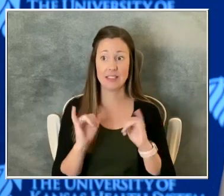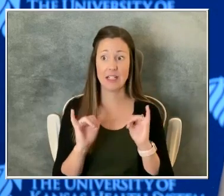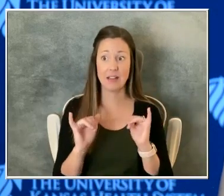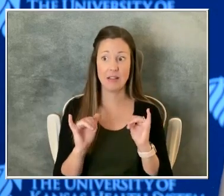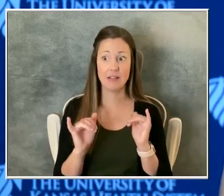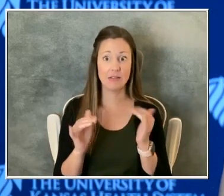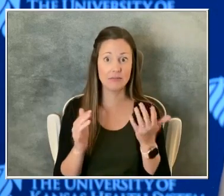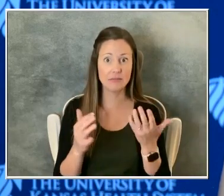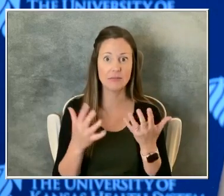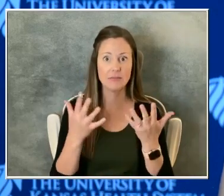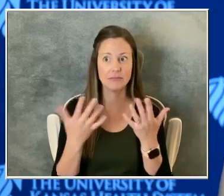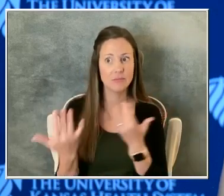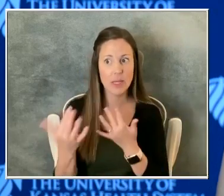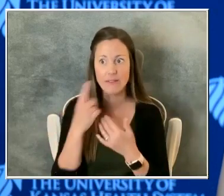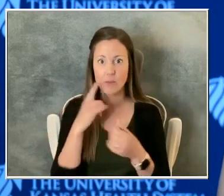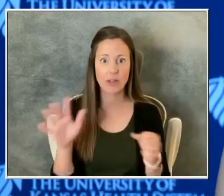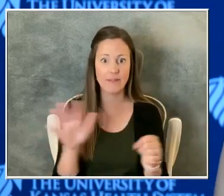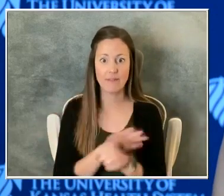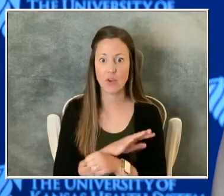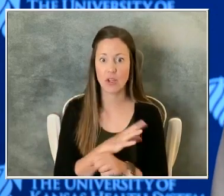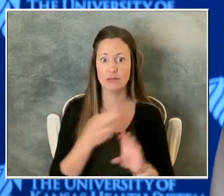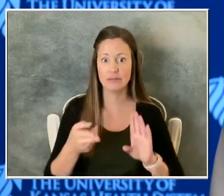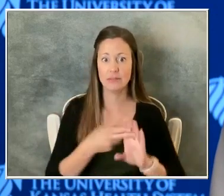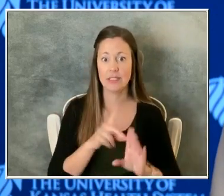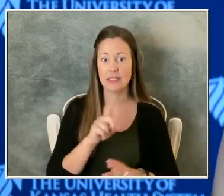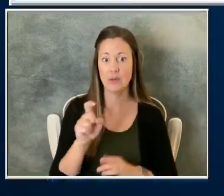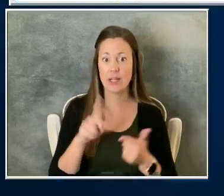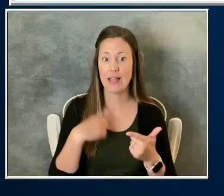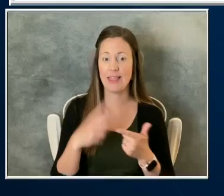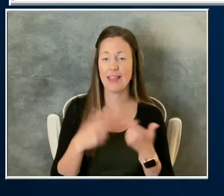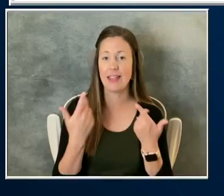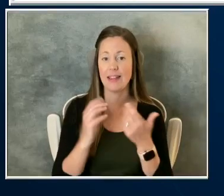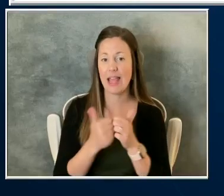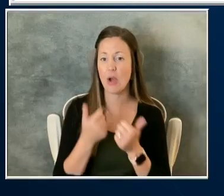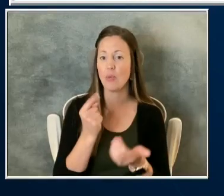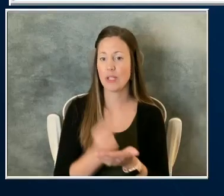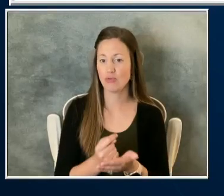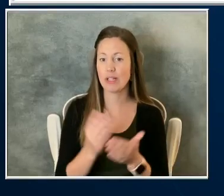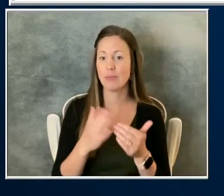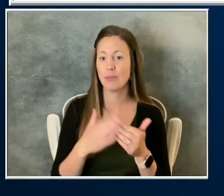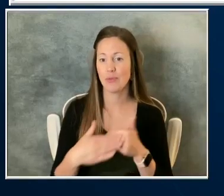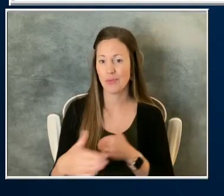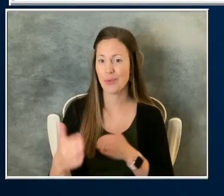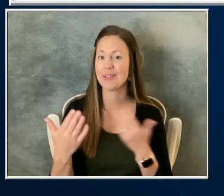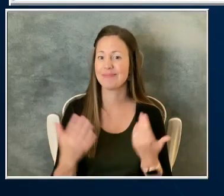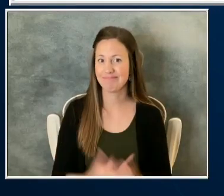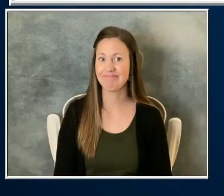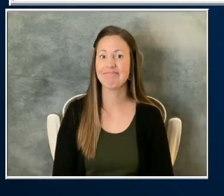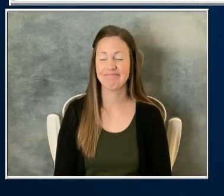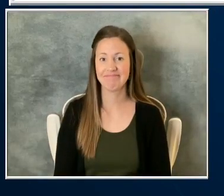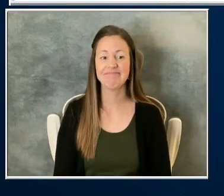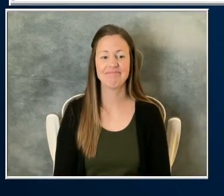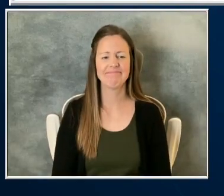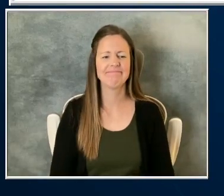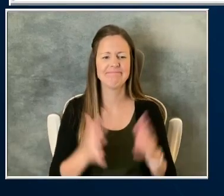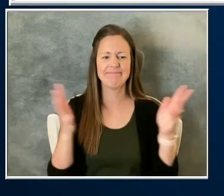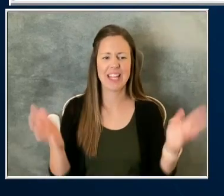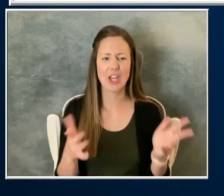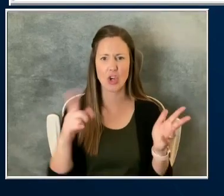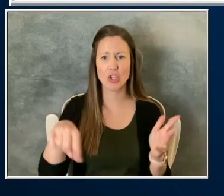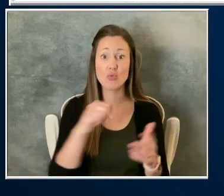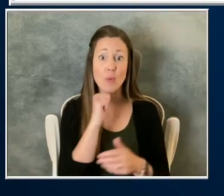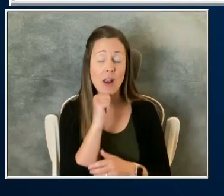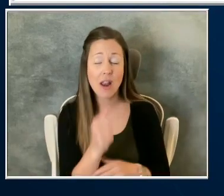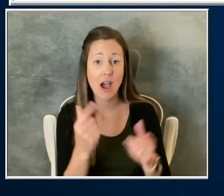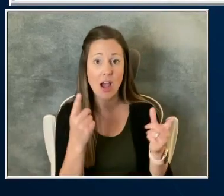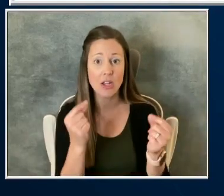diagnosis. And then how do we treat it moving forward? Yeah, and one of the things I would encourage our viewers to not do is go jump on the internet and try and find all